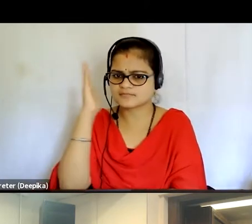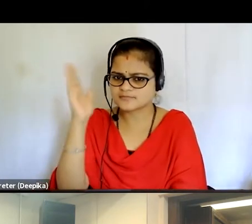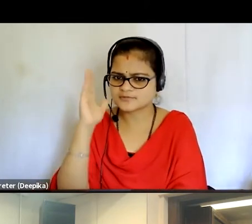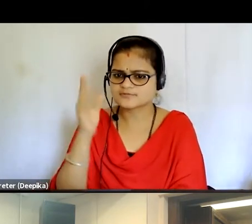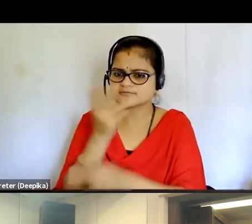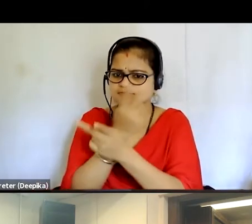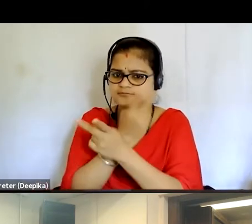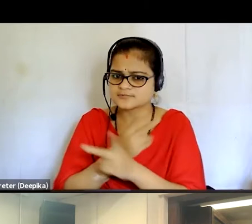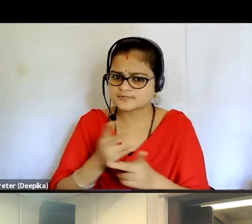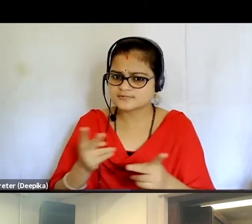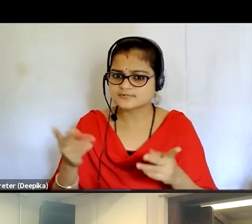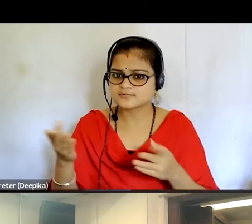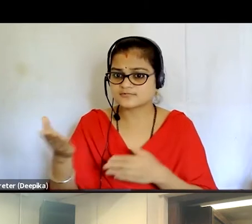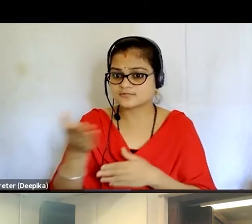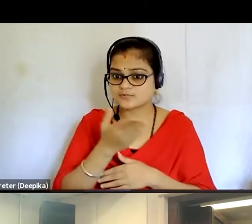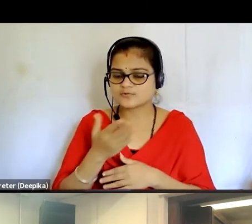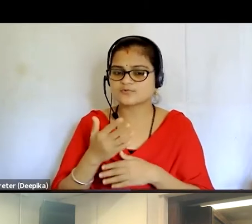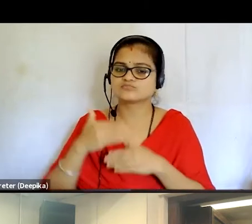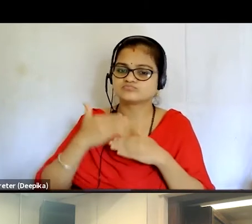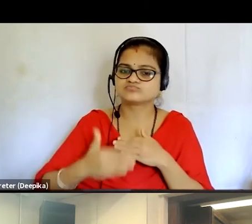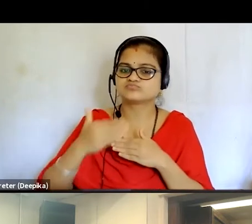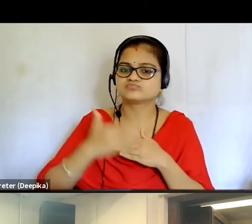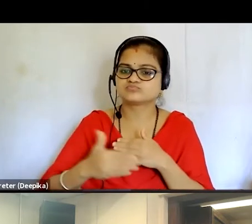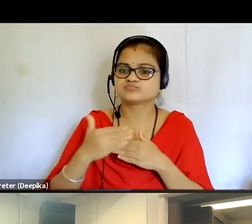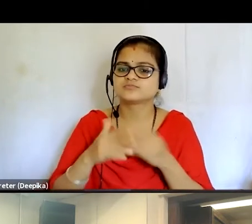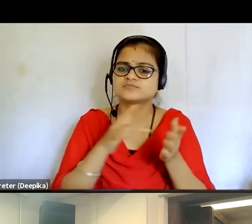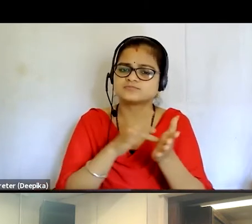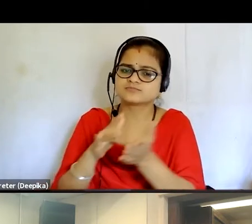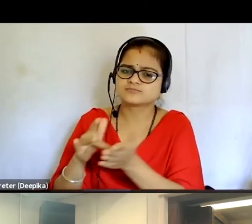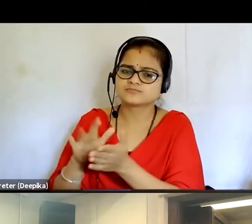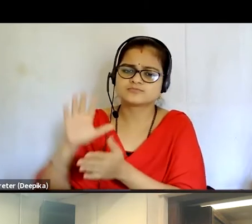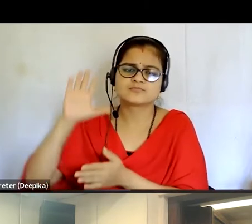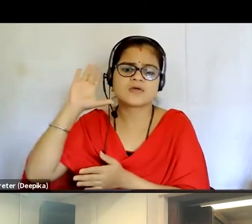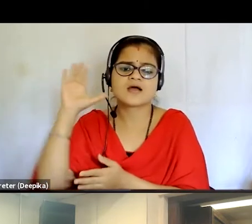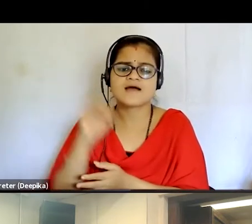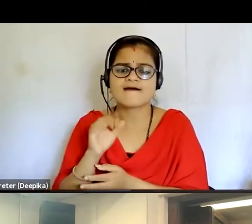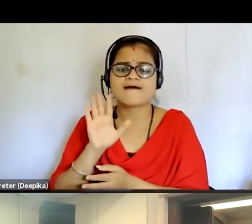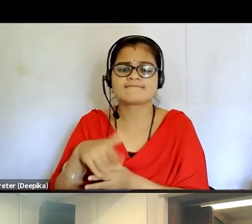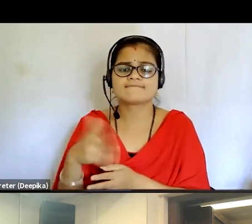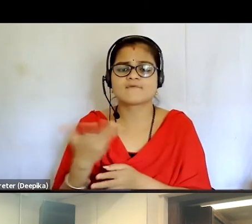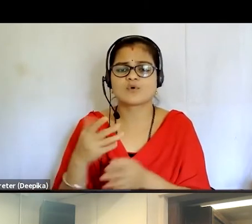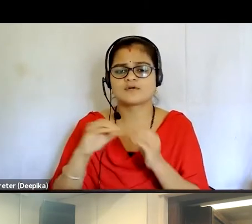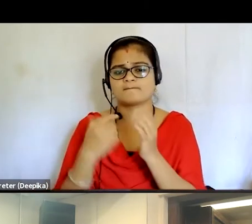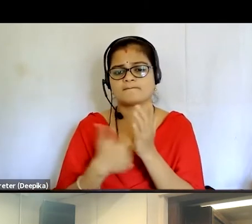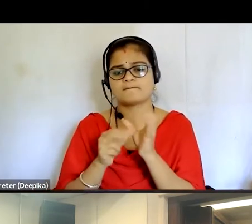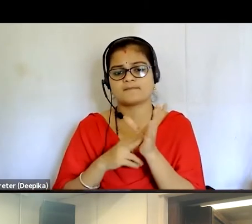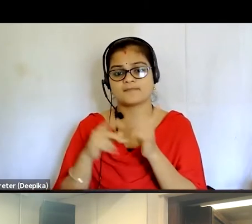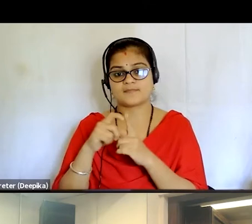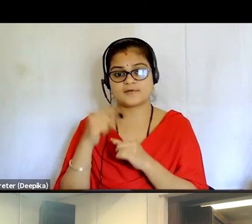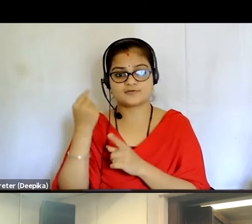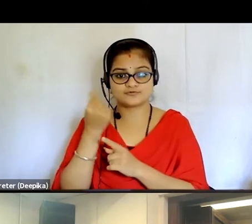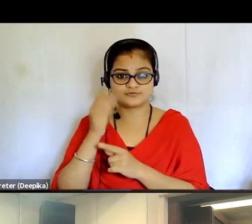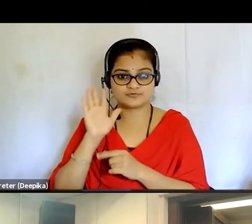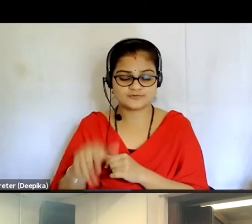it just can go on and on and on, the number of places that you can hear a brand. So it is a huge opportunity